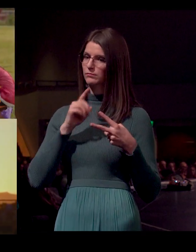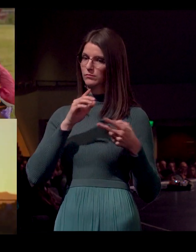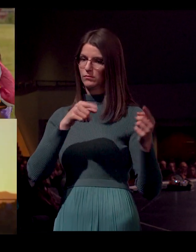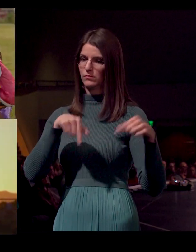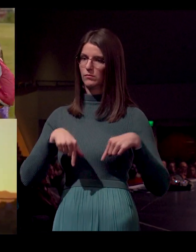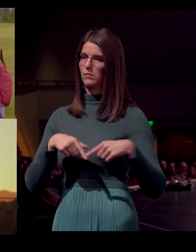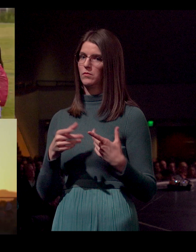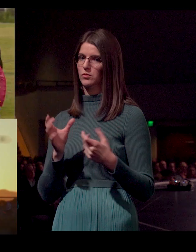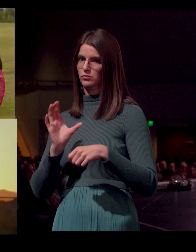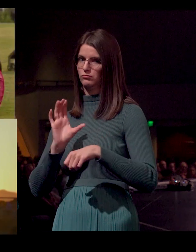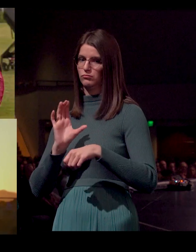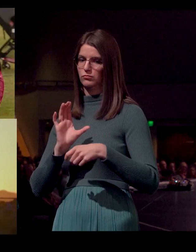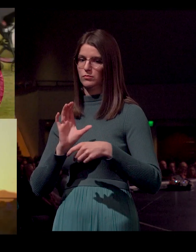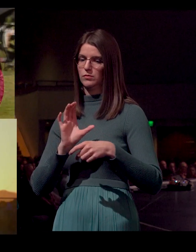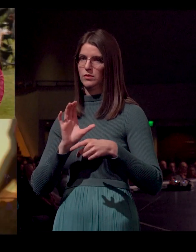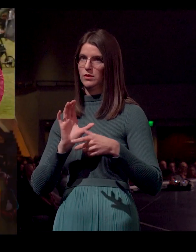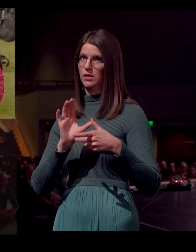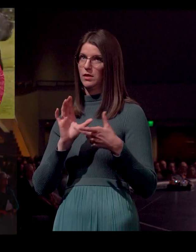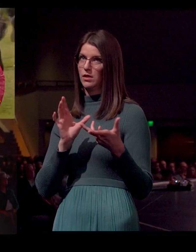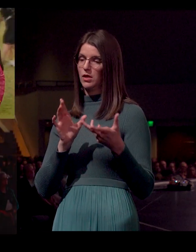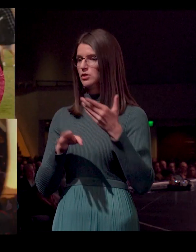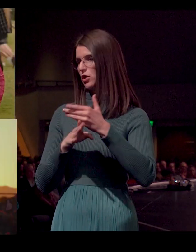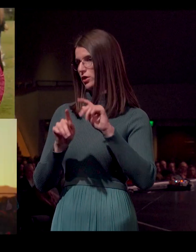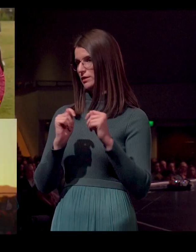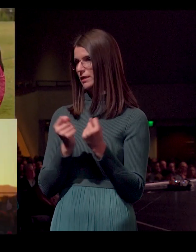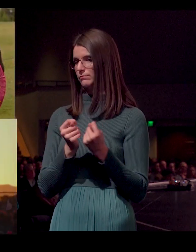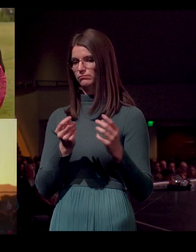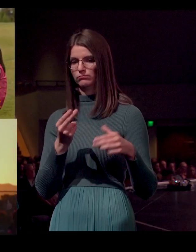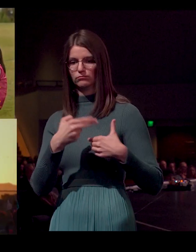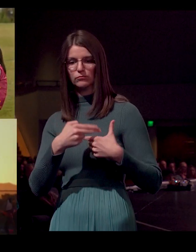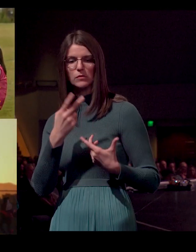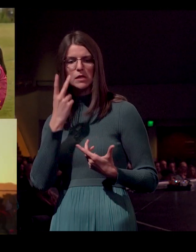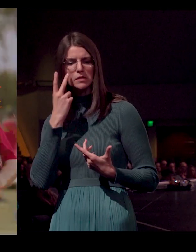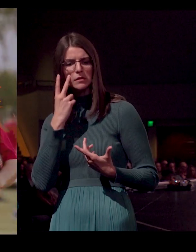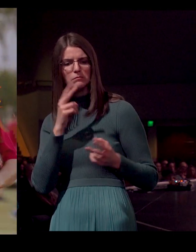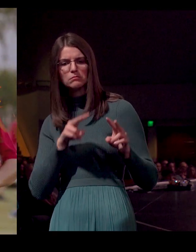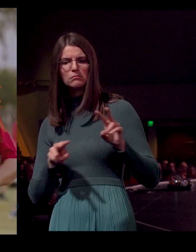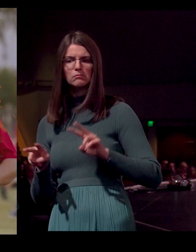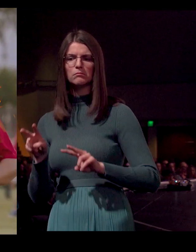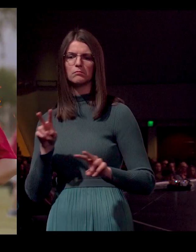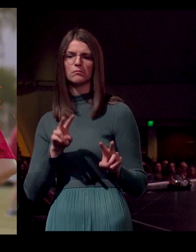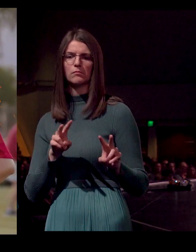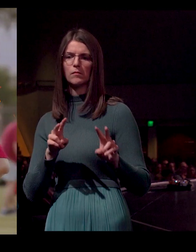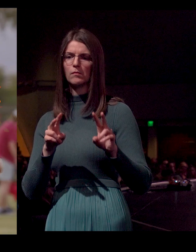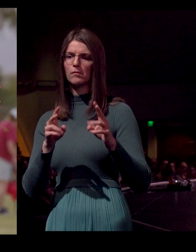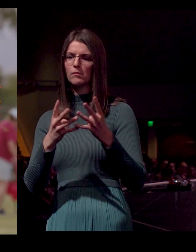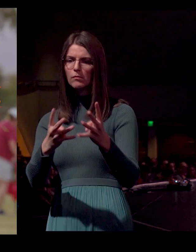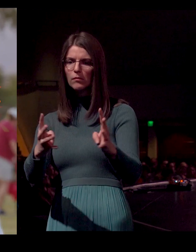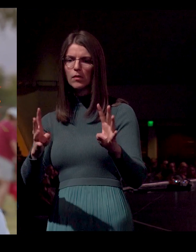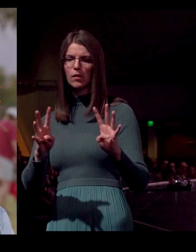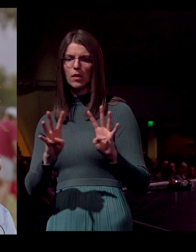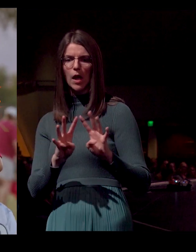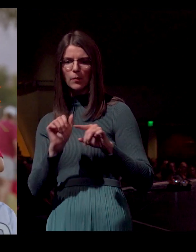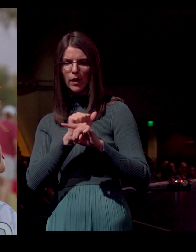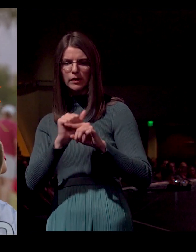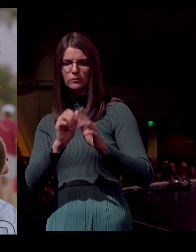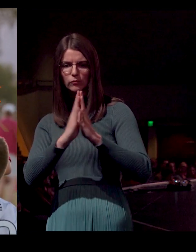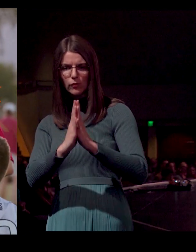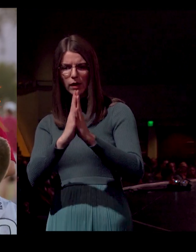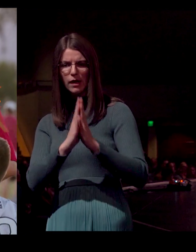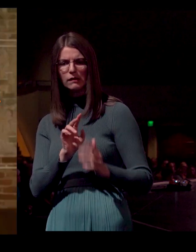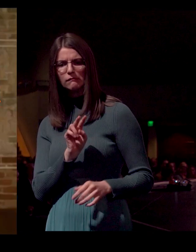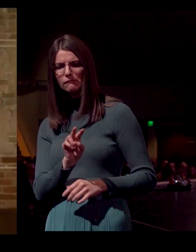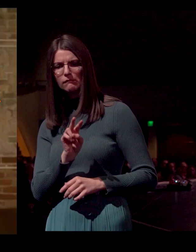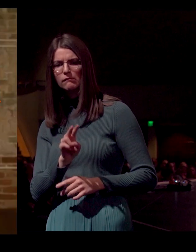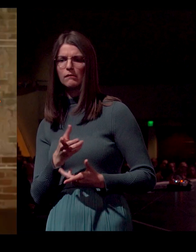watch how things went in prayer circles after every practice, and the positive messages that were going out really